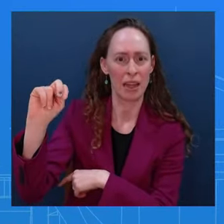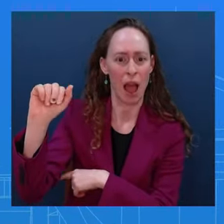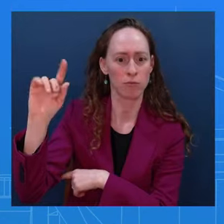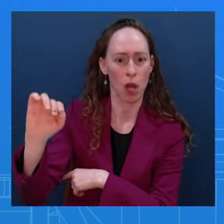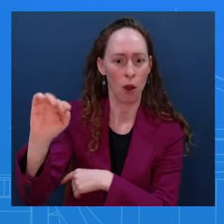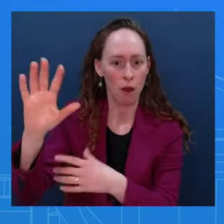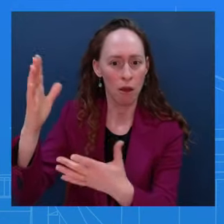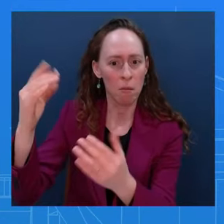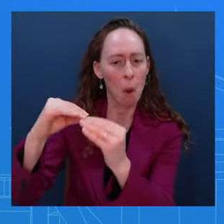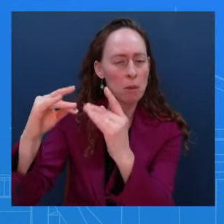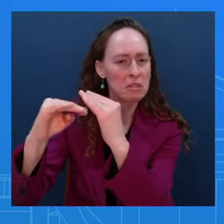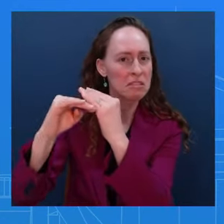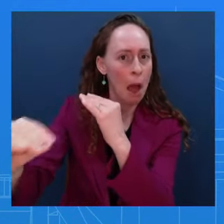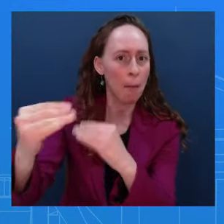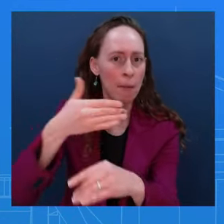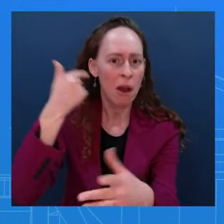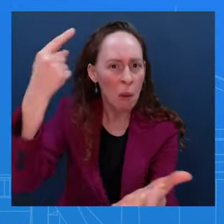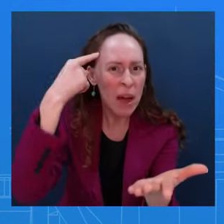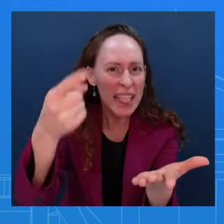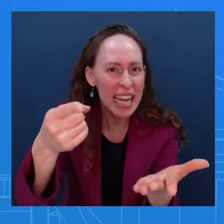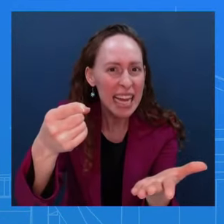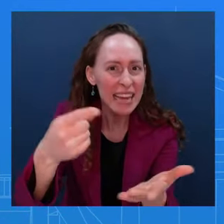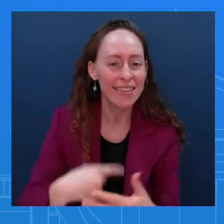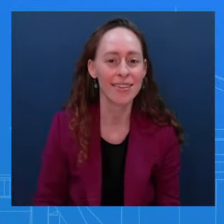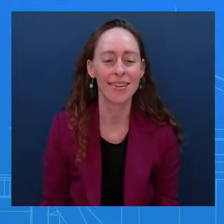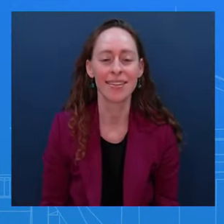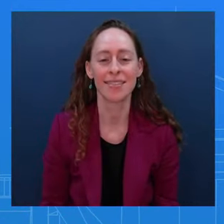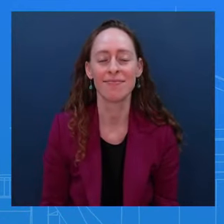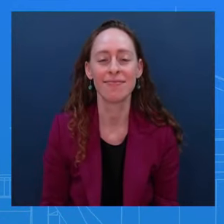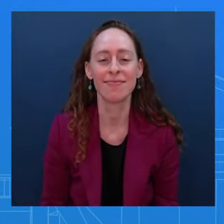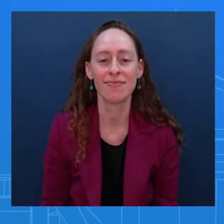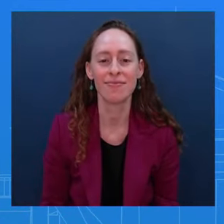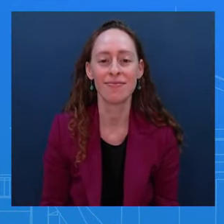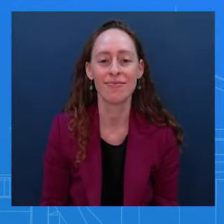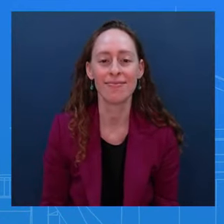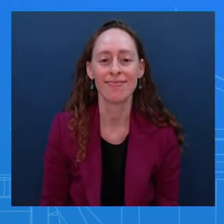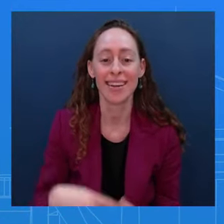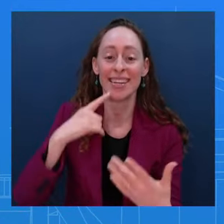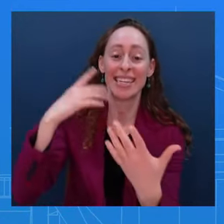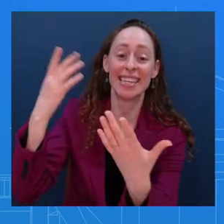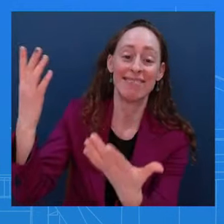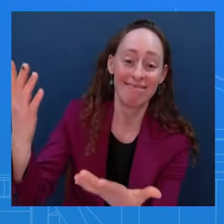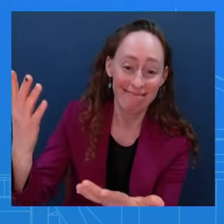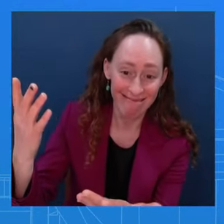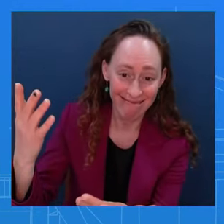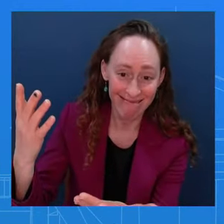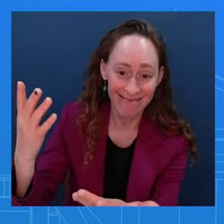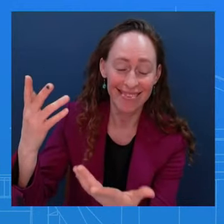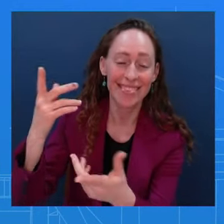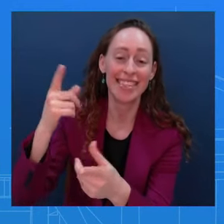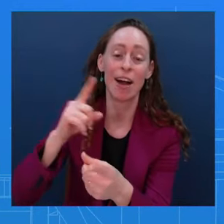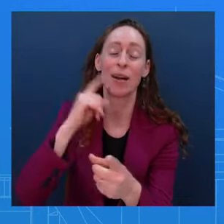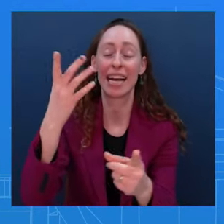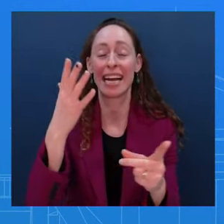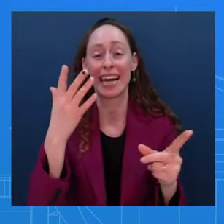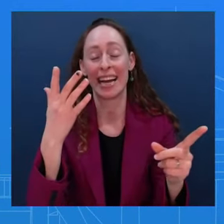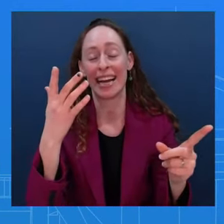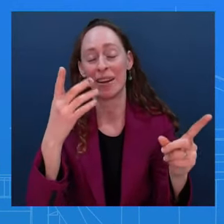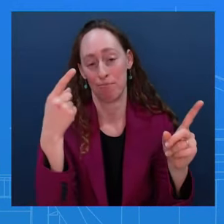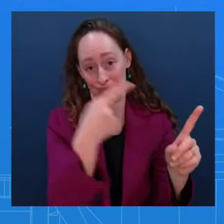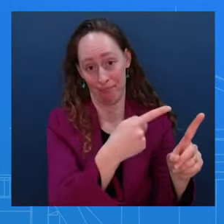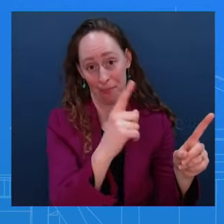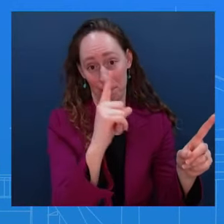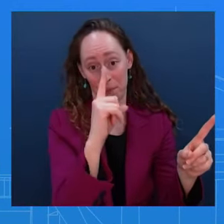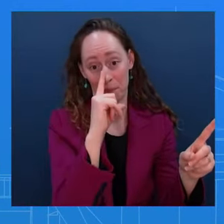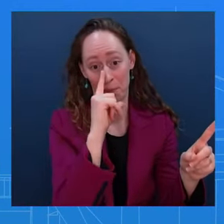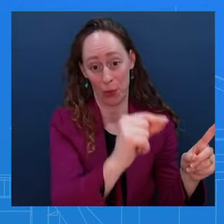I think Mr. Biden, no, I'm sorry, I think Mr. Putin knows very well what this administration